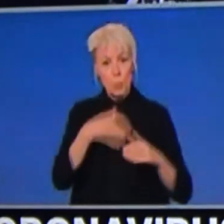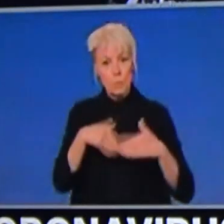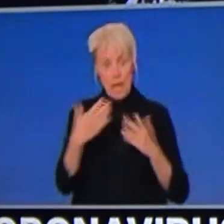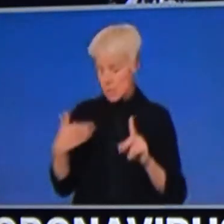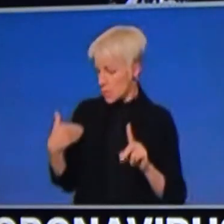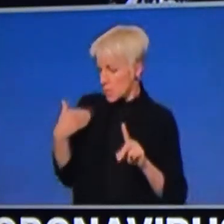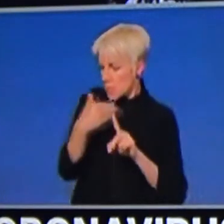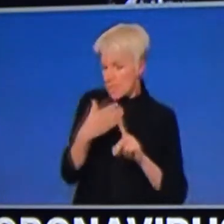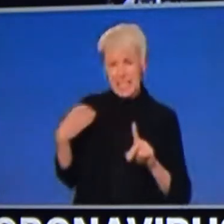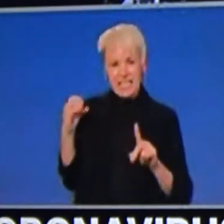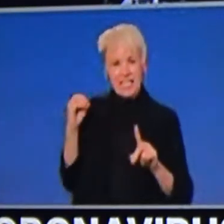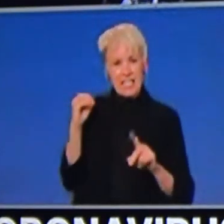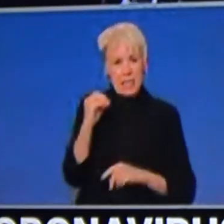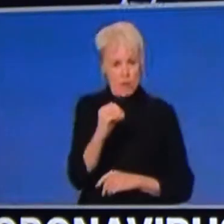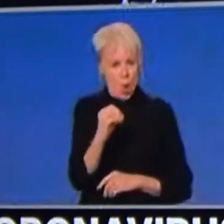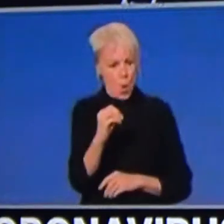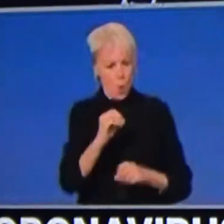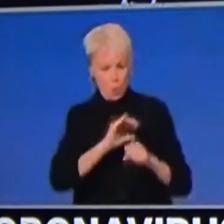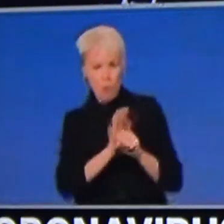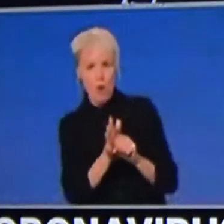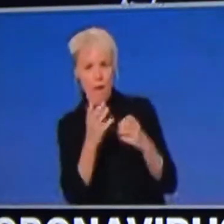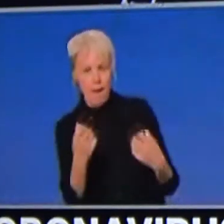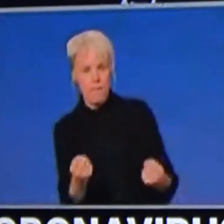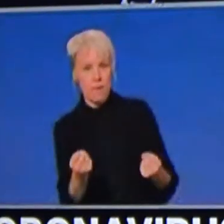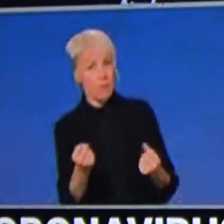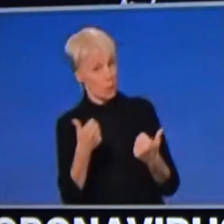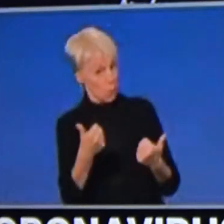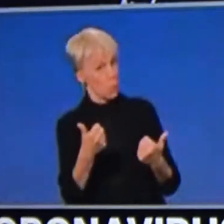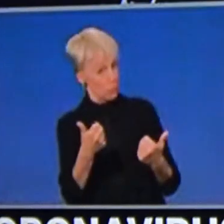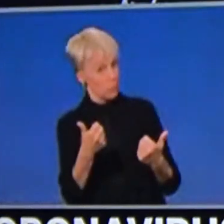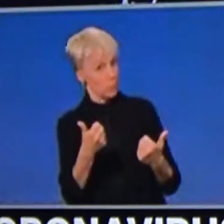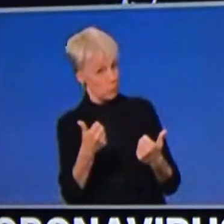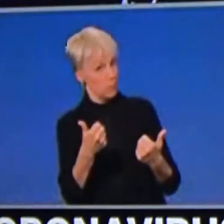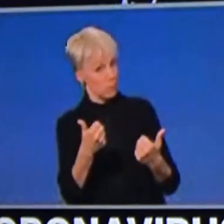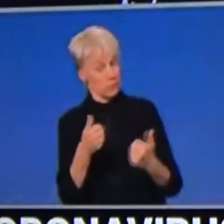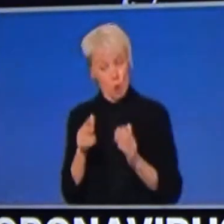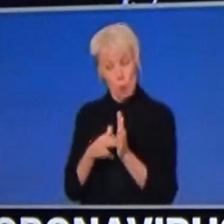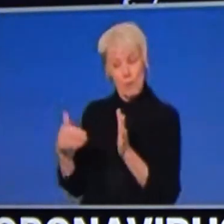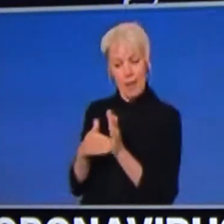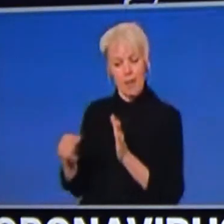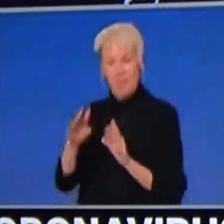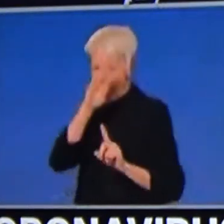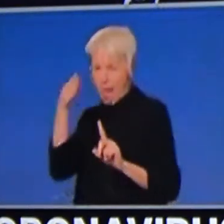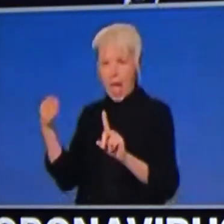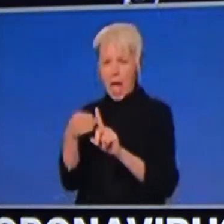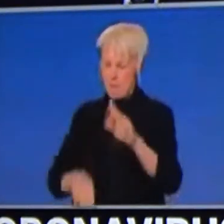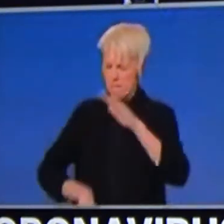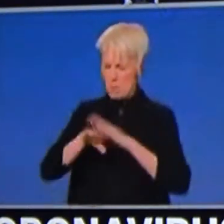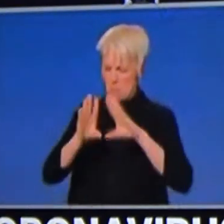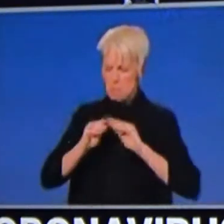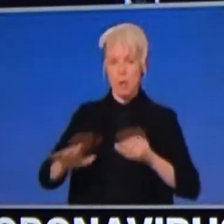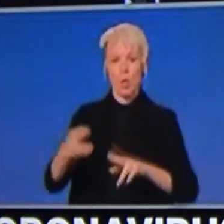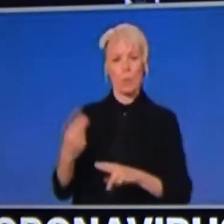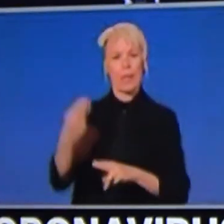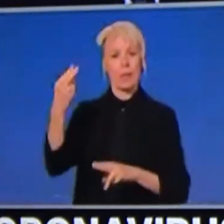all imported. We're on the same trajectory as New Zealand, which is aiming for eradication, and if we achieve